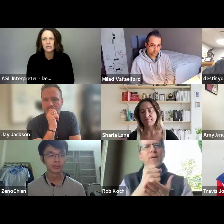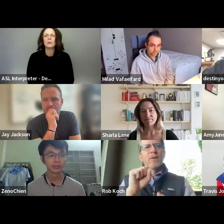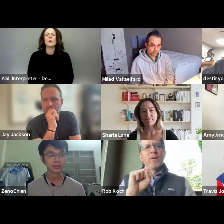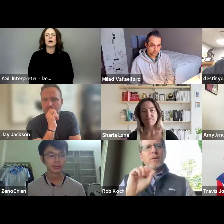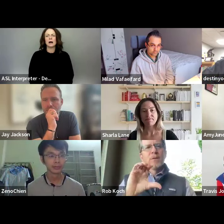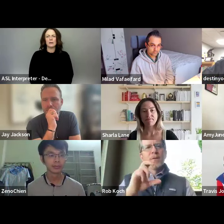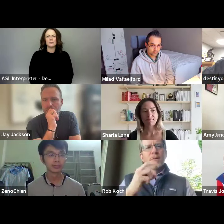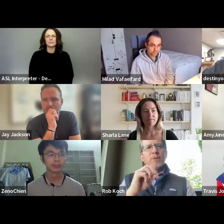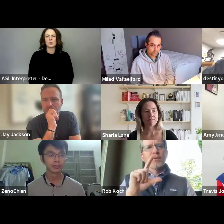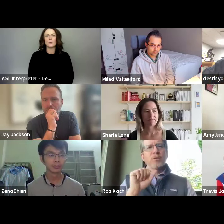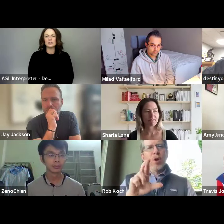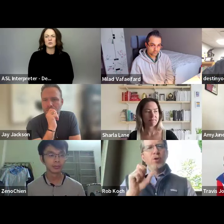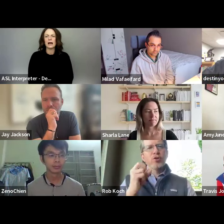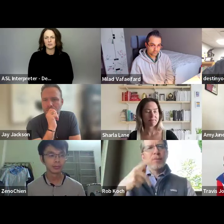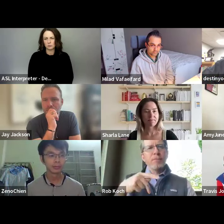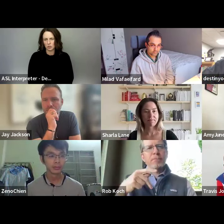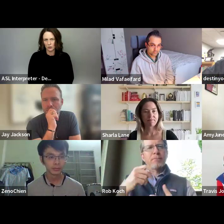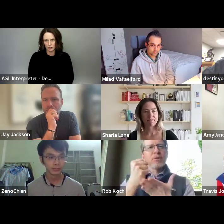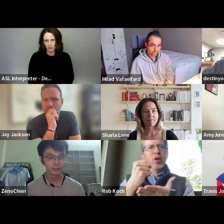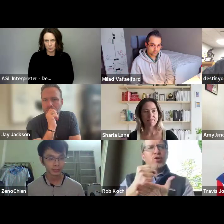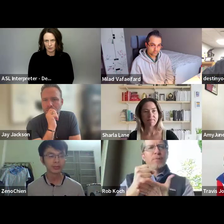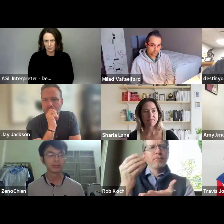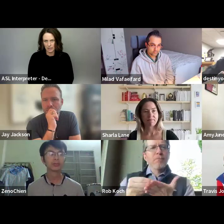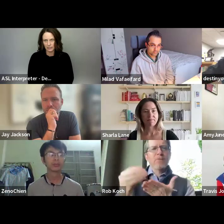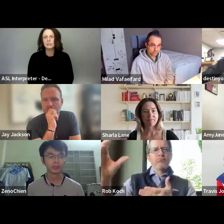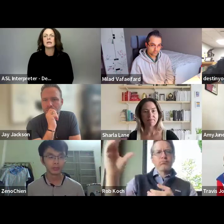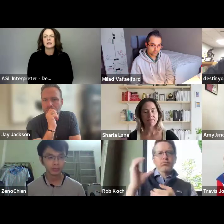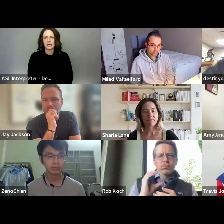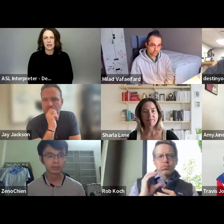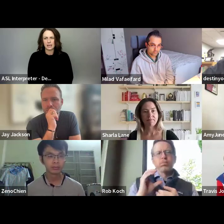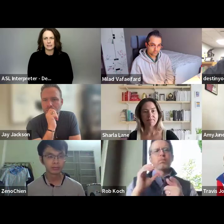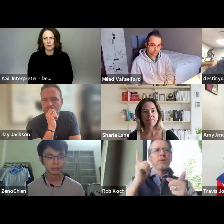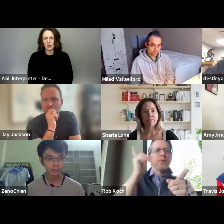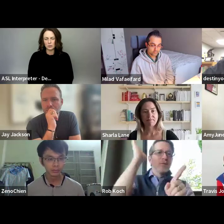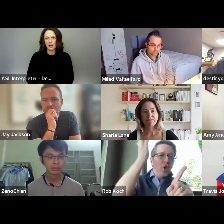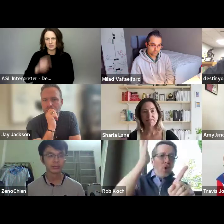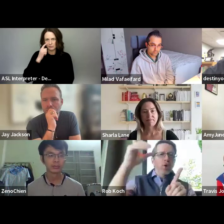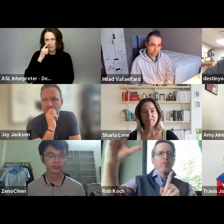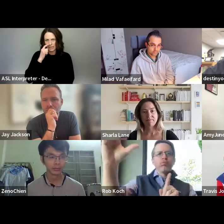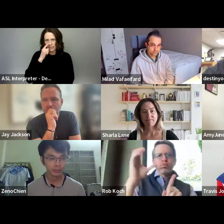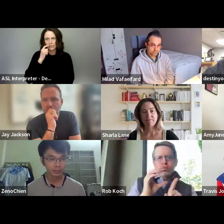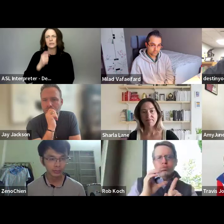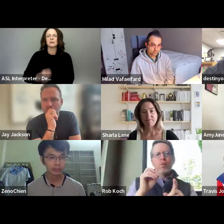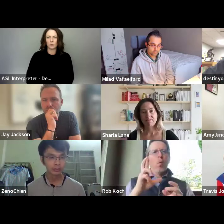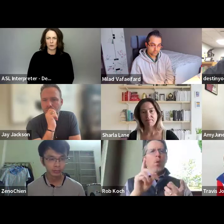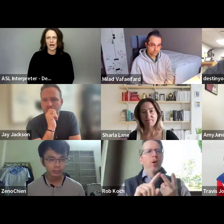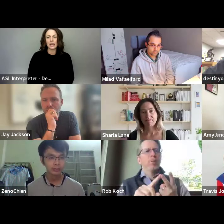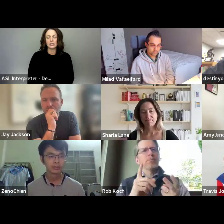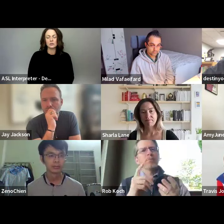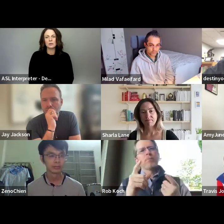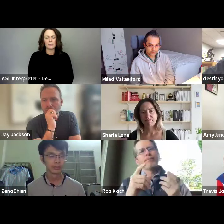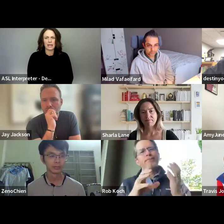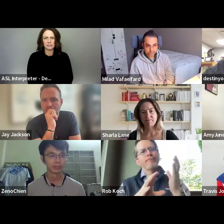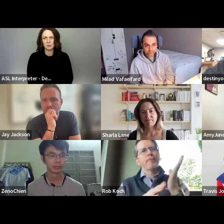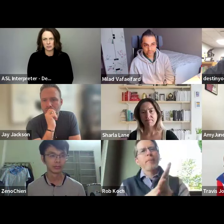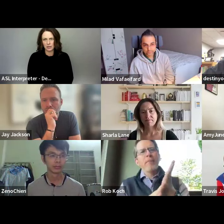pay? Well, we do have some scholarships, Rob is saying, and we do have some money for that. And